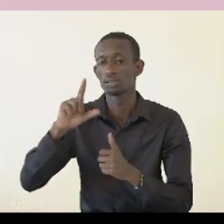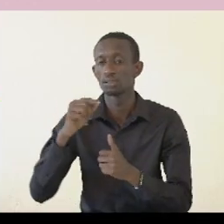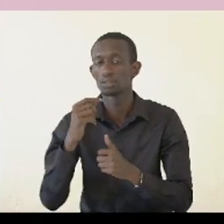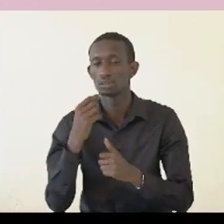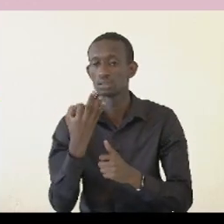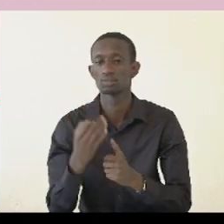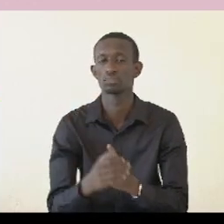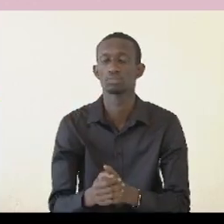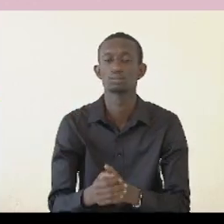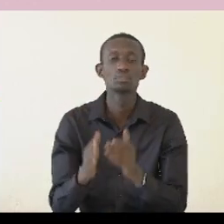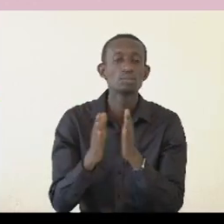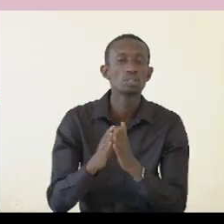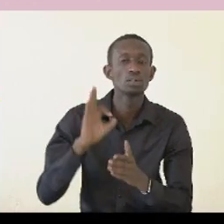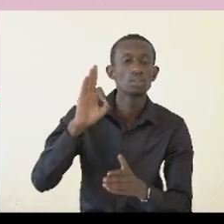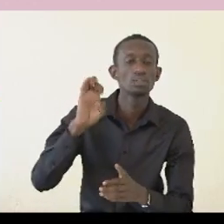FeCl3 and